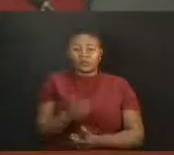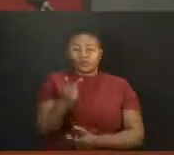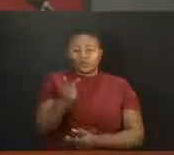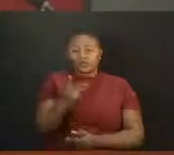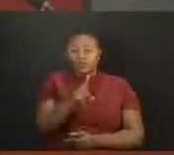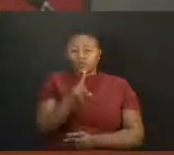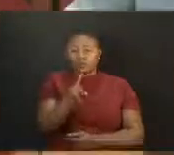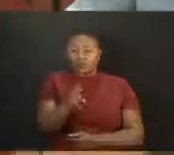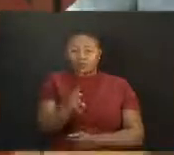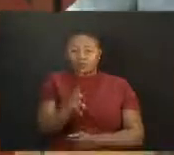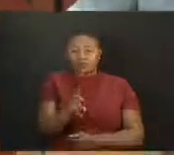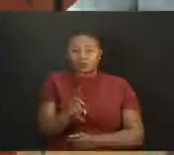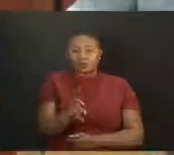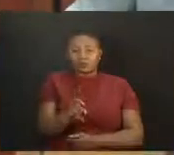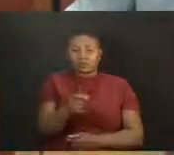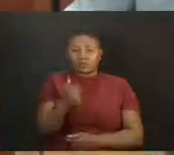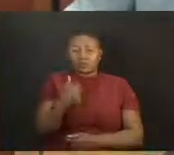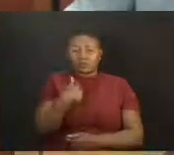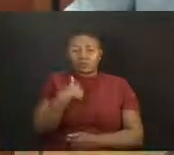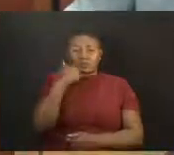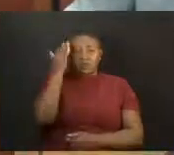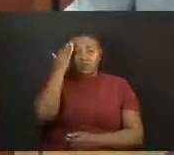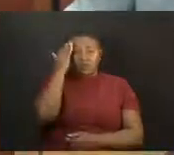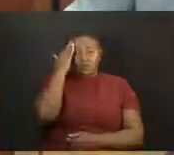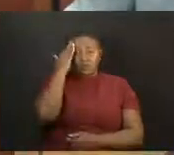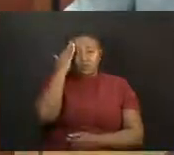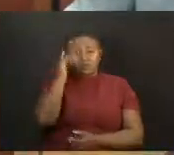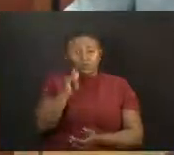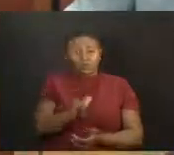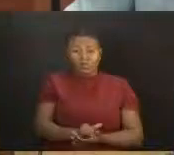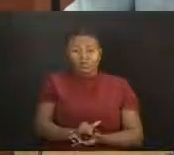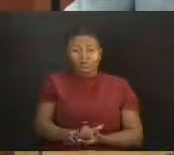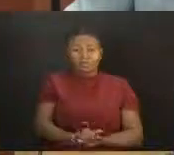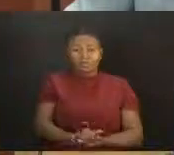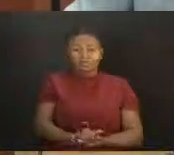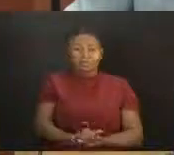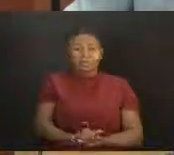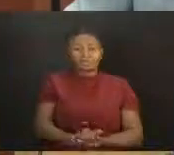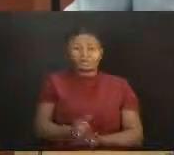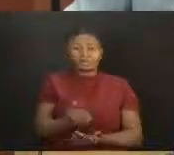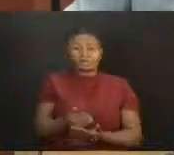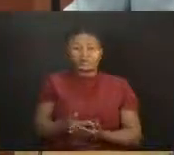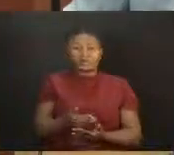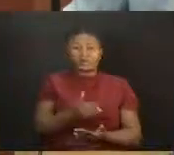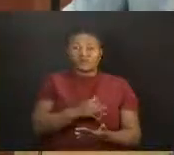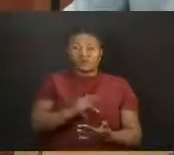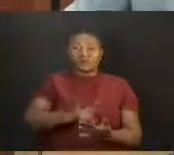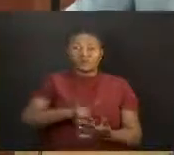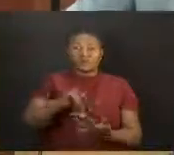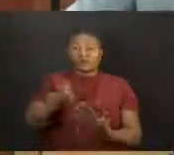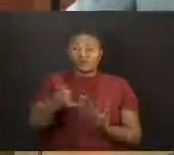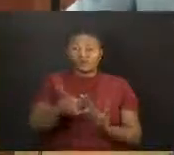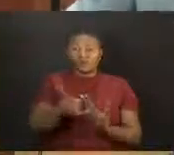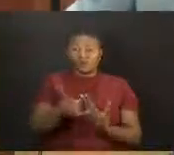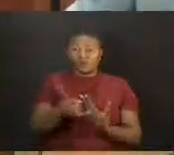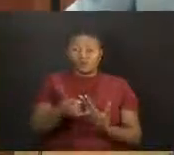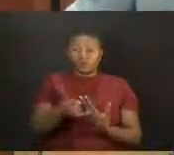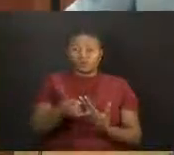questions. I am aware that before a project like this would be